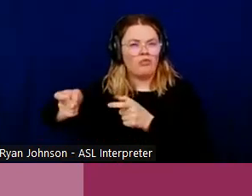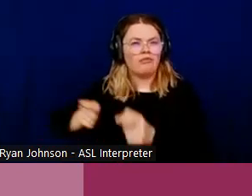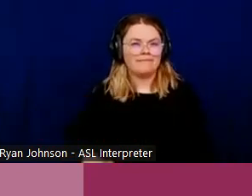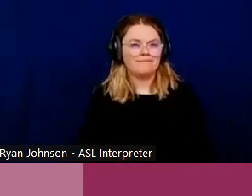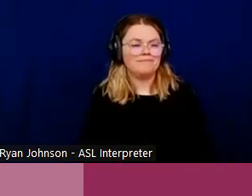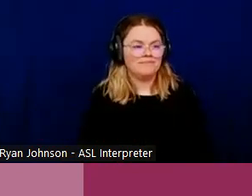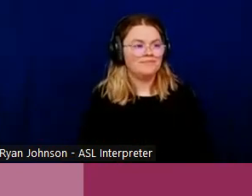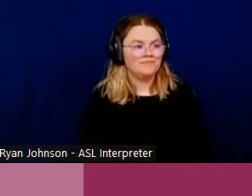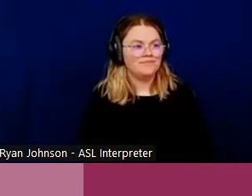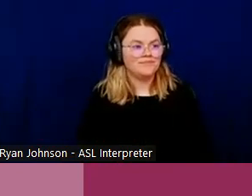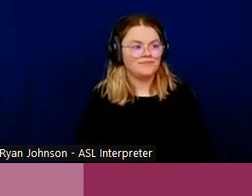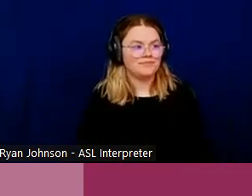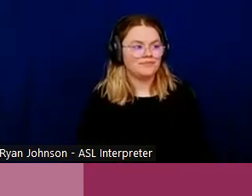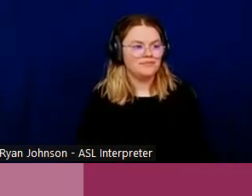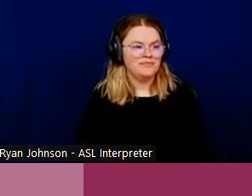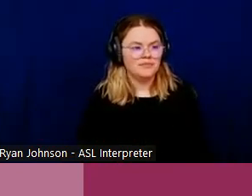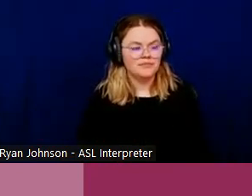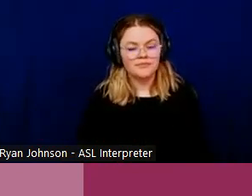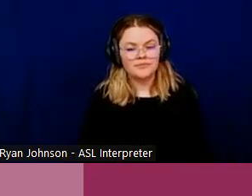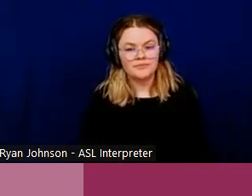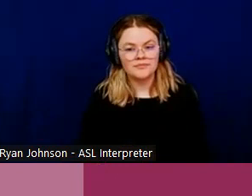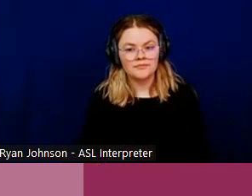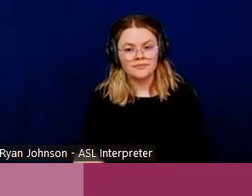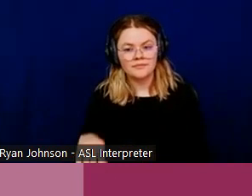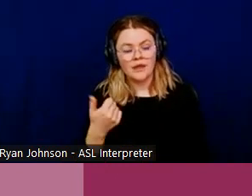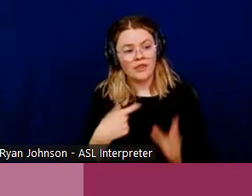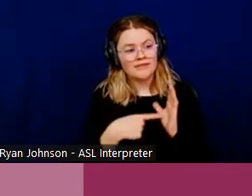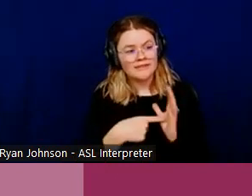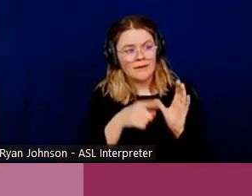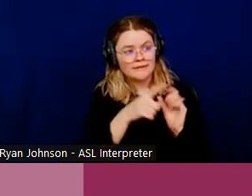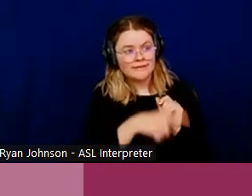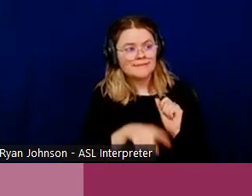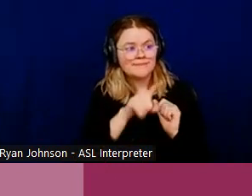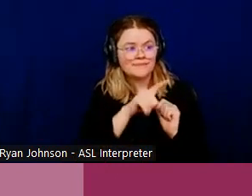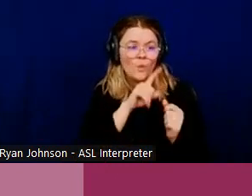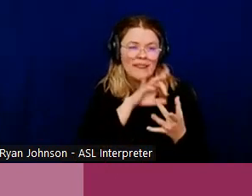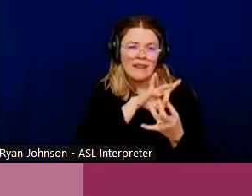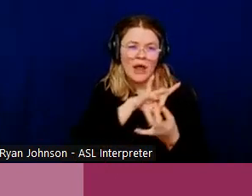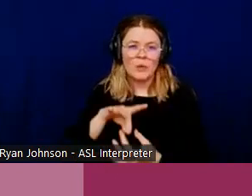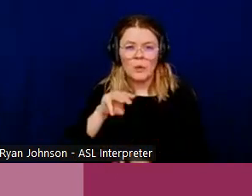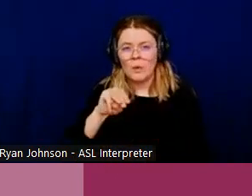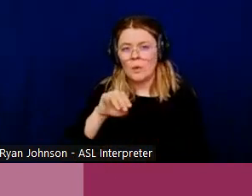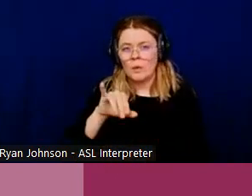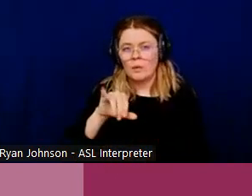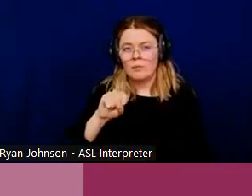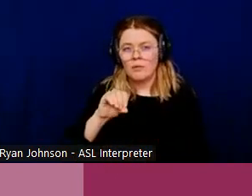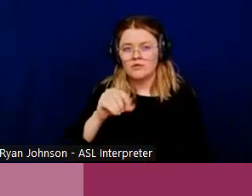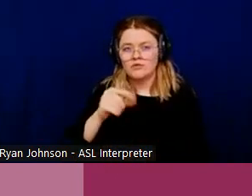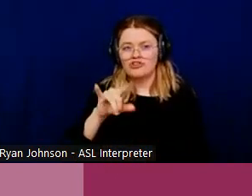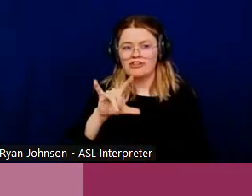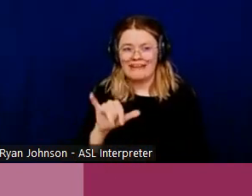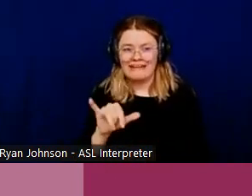Many of these other examples that you see on the screen are also rooted in misogyny, patriarchal